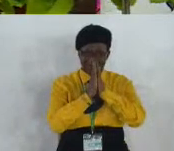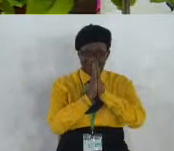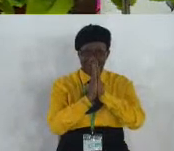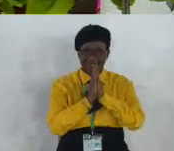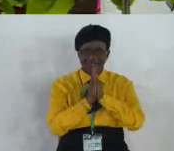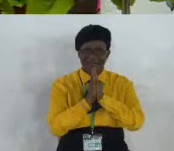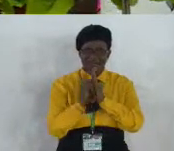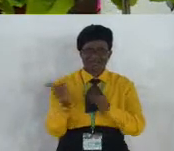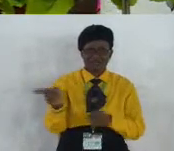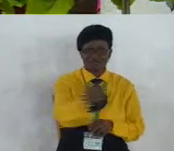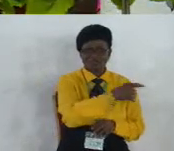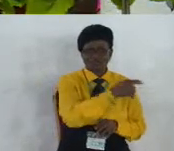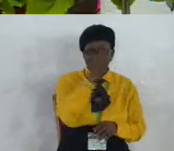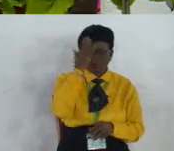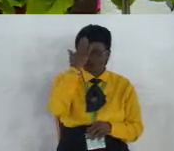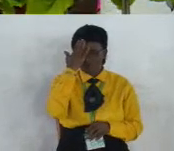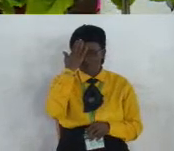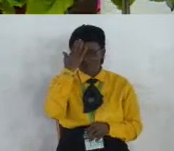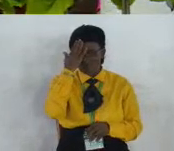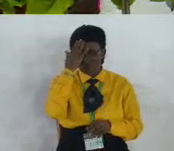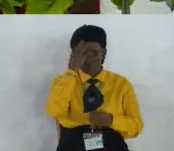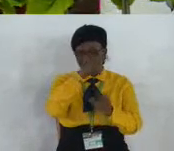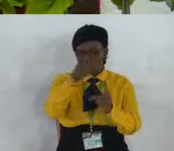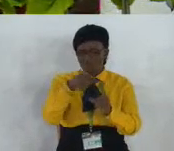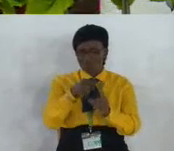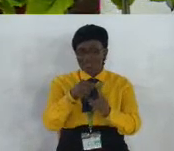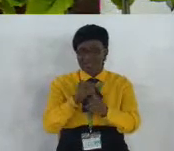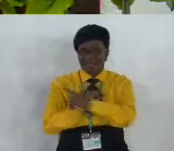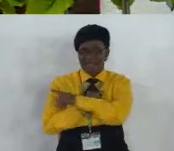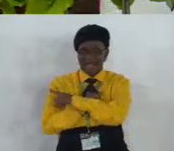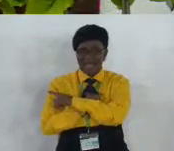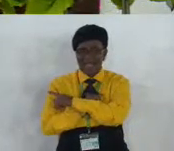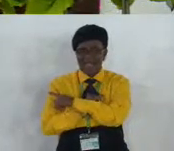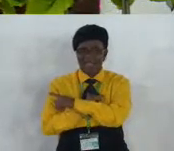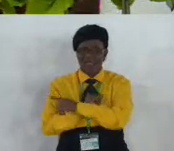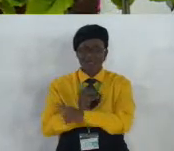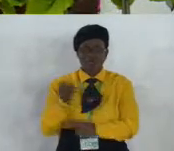You know, when I was a younger Christian,